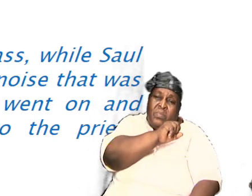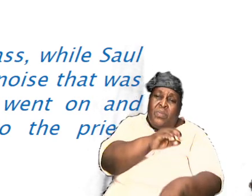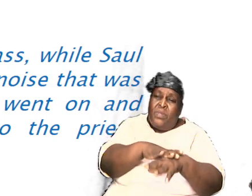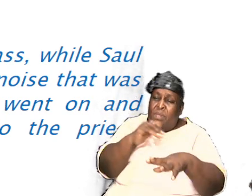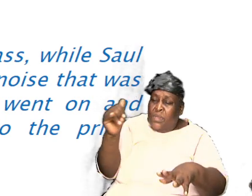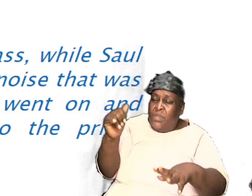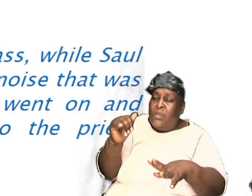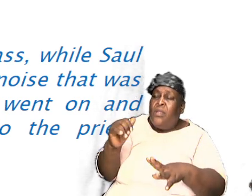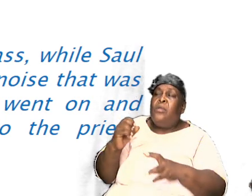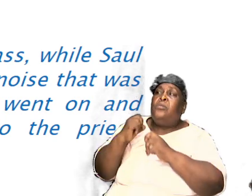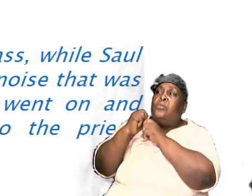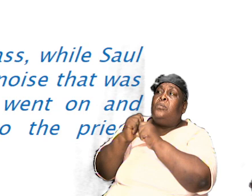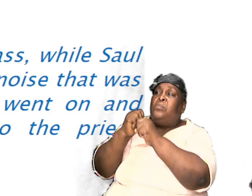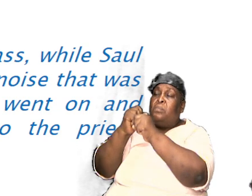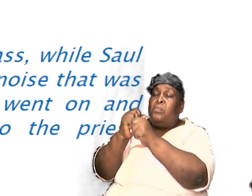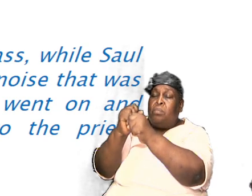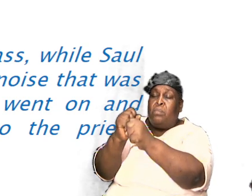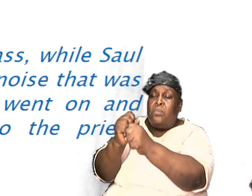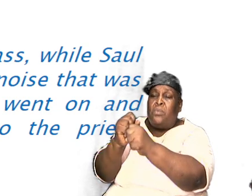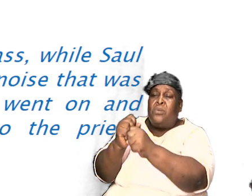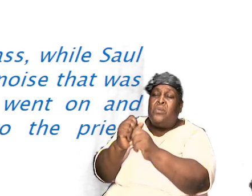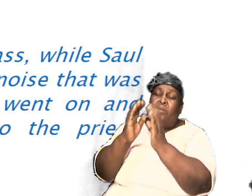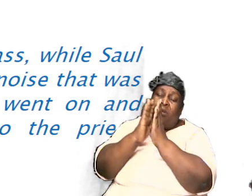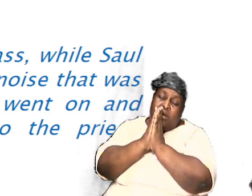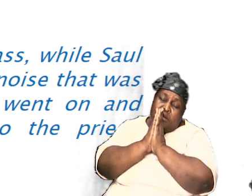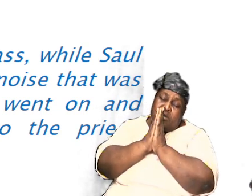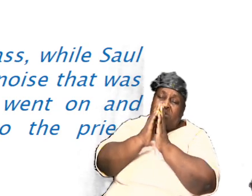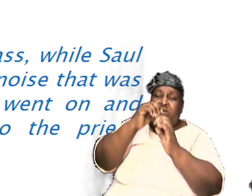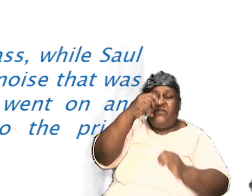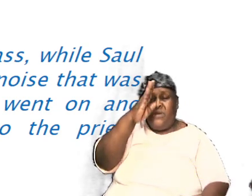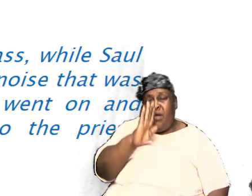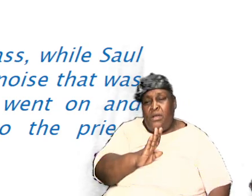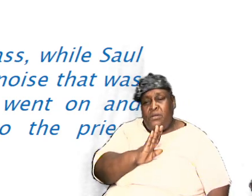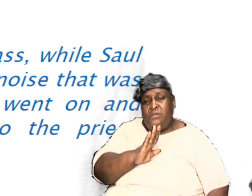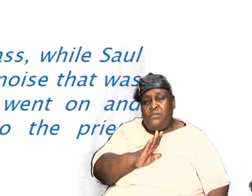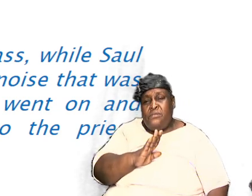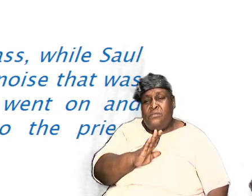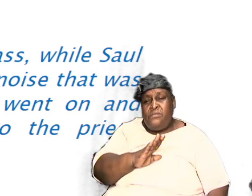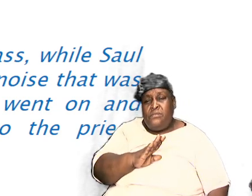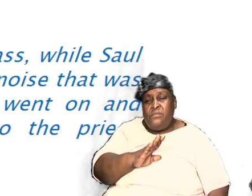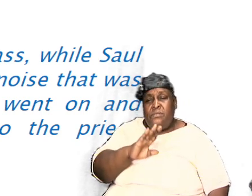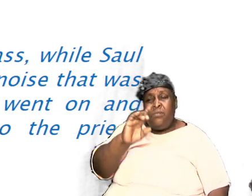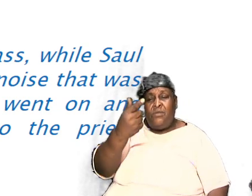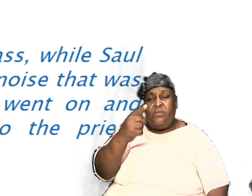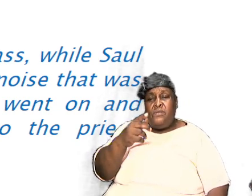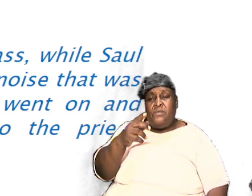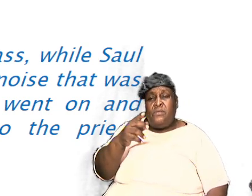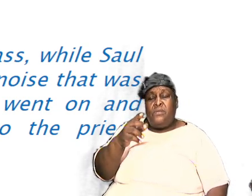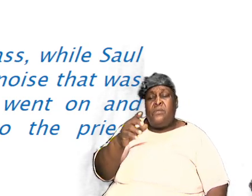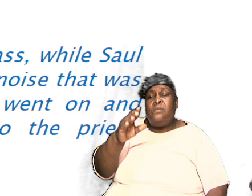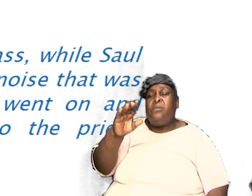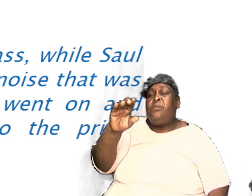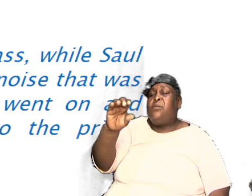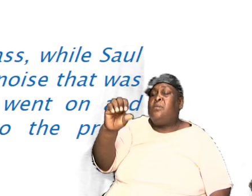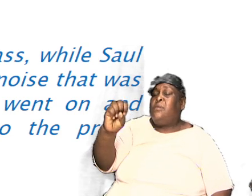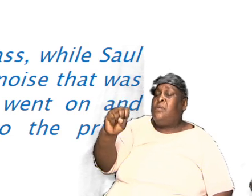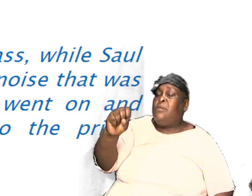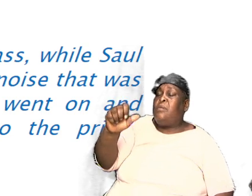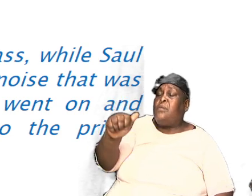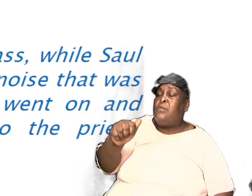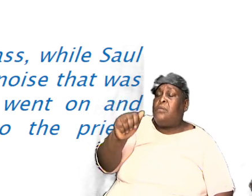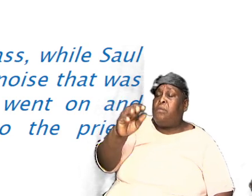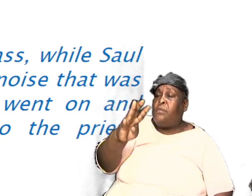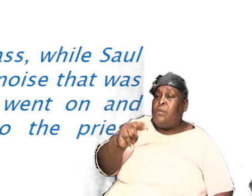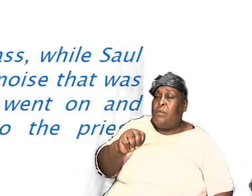called for the Ark of the Covenant to inquire of the Lord in 1 Samuel 14, verse 19. And it came to pass